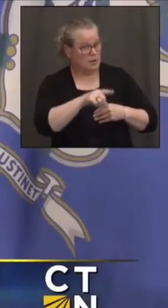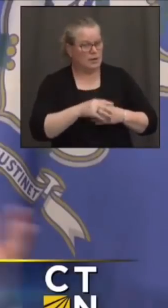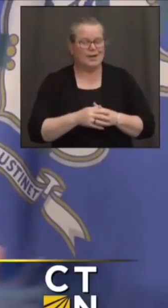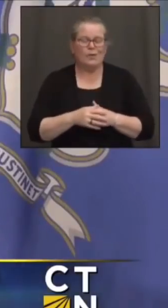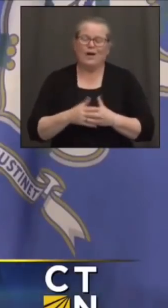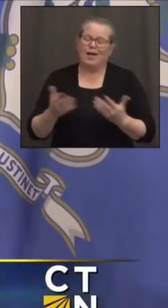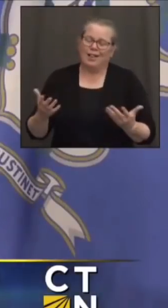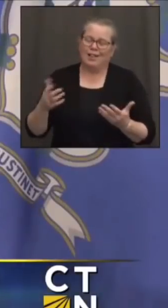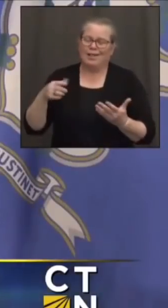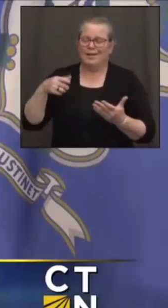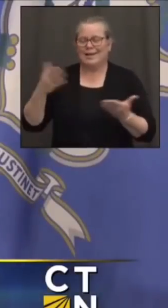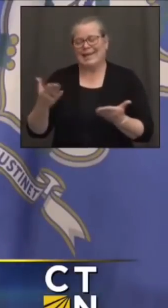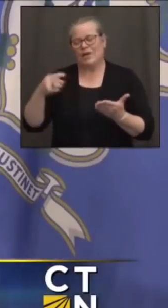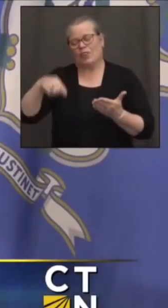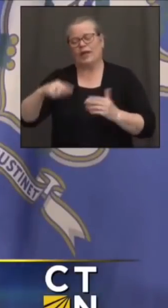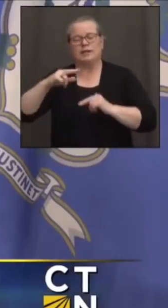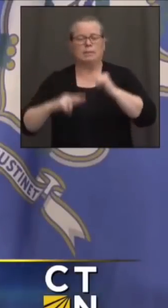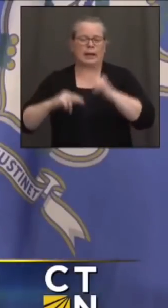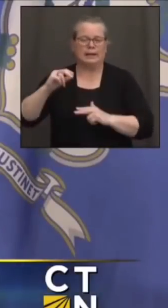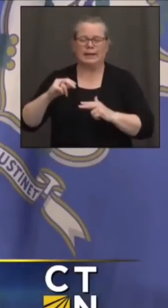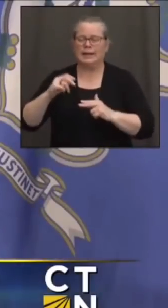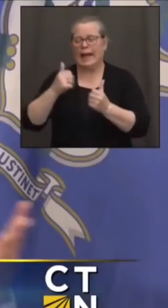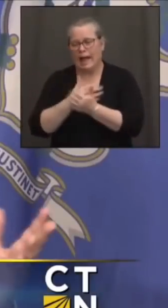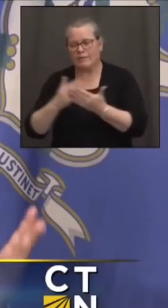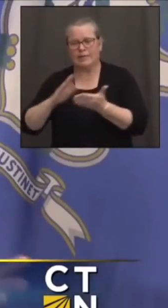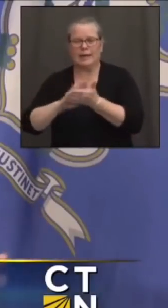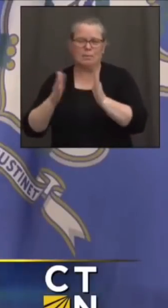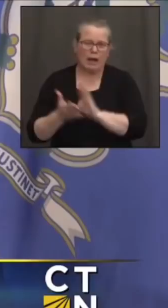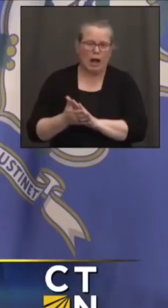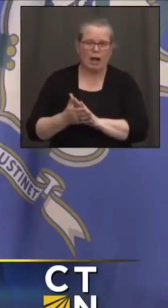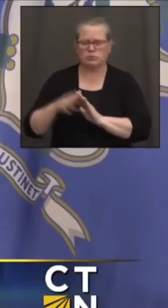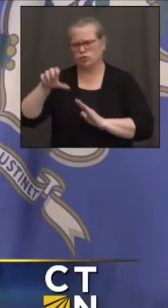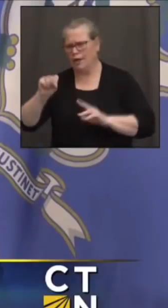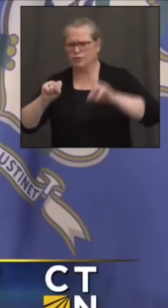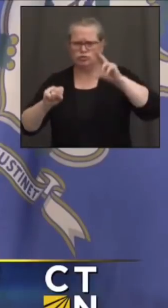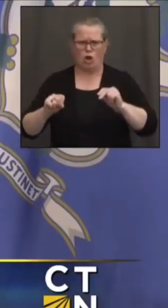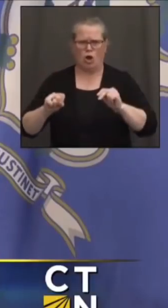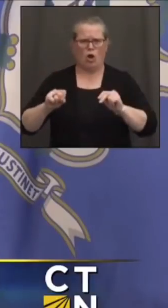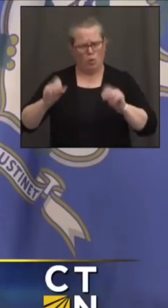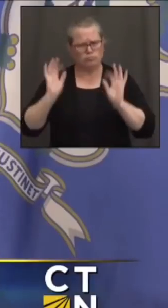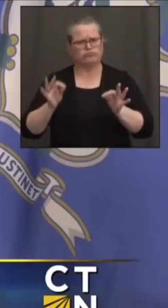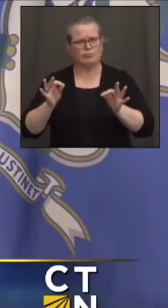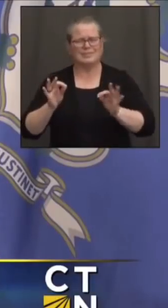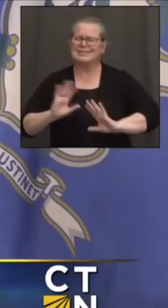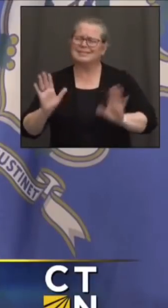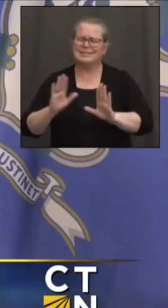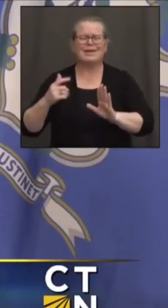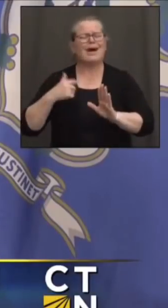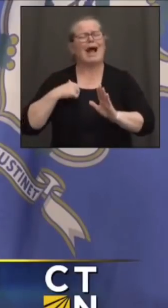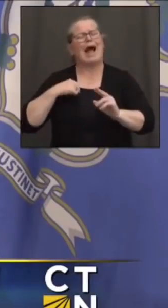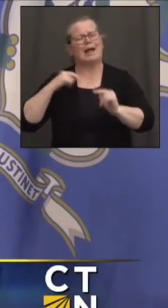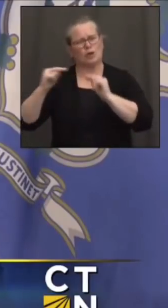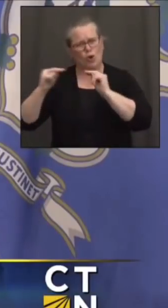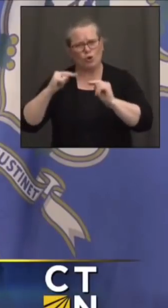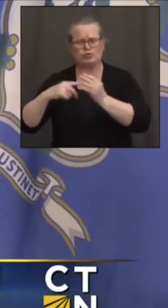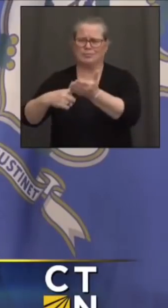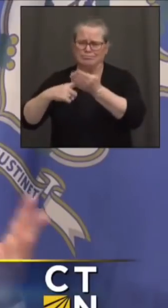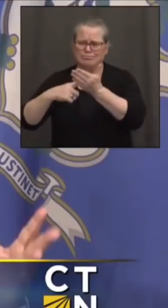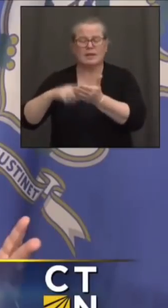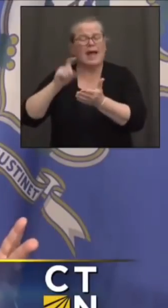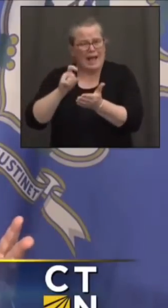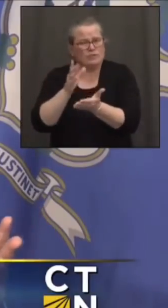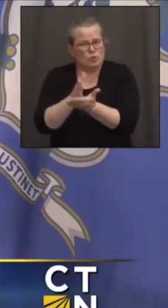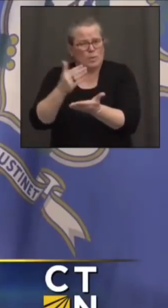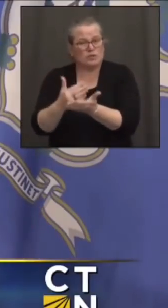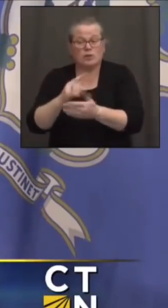make or break. This is it or you won't get my vote. Look, I negotiate. I got to get a budget passed. But I do urge people, you don't like how